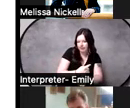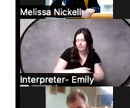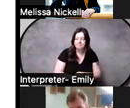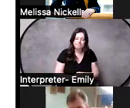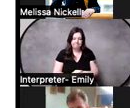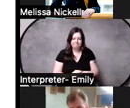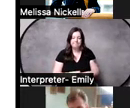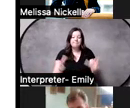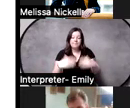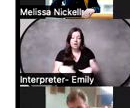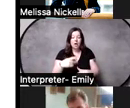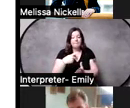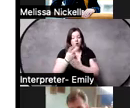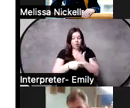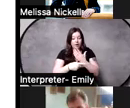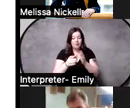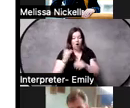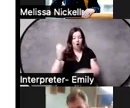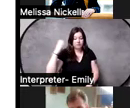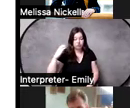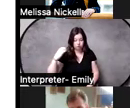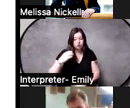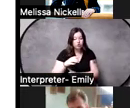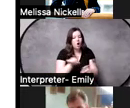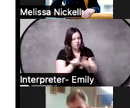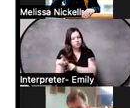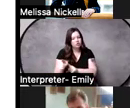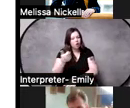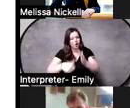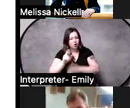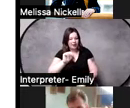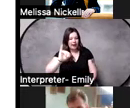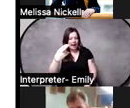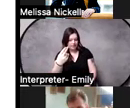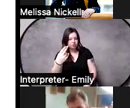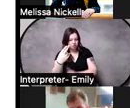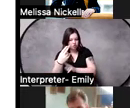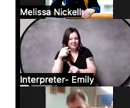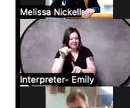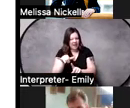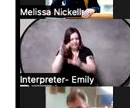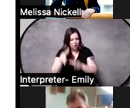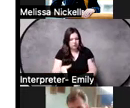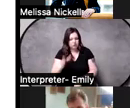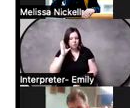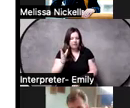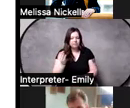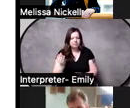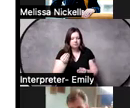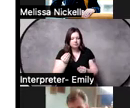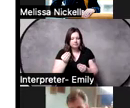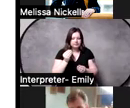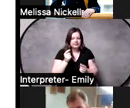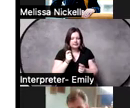is also an NIH employee, and this is the person that's actually going to administer grant portfolios for some of the different programs for the